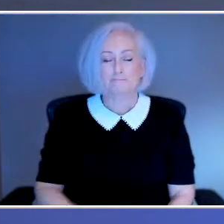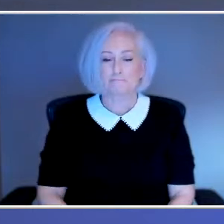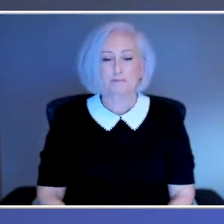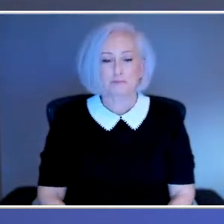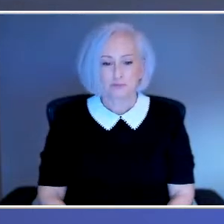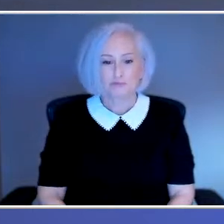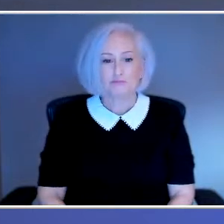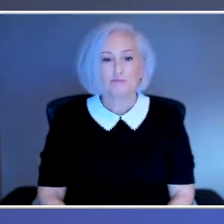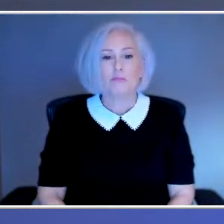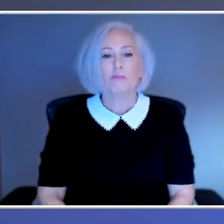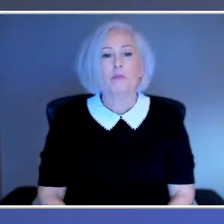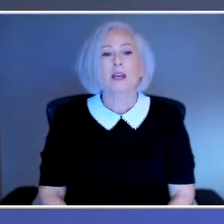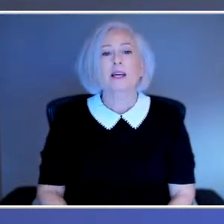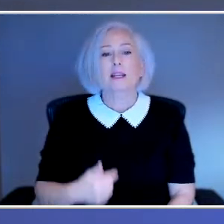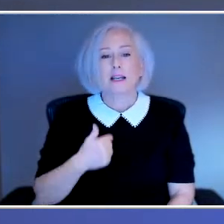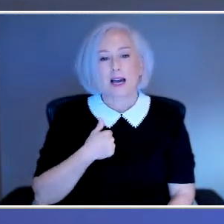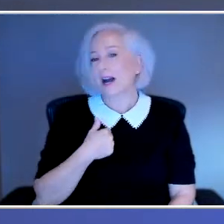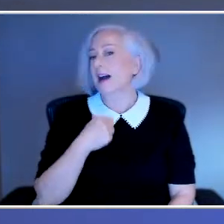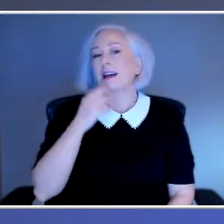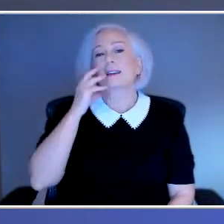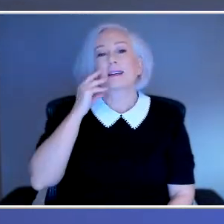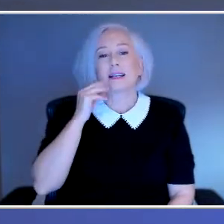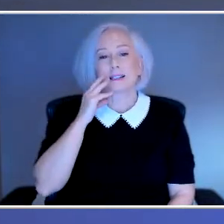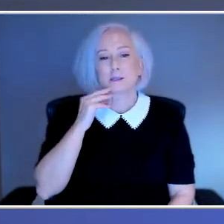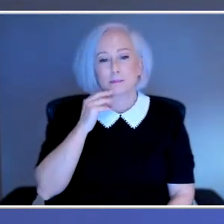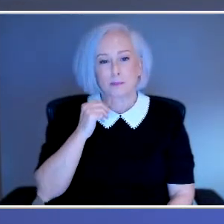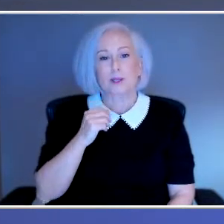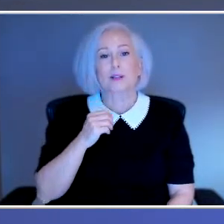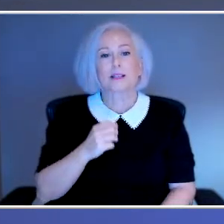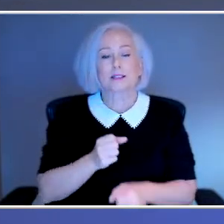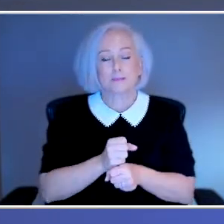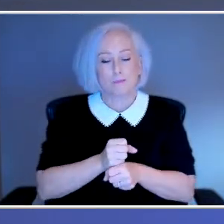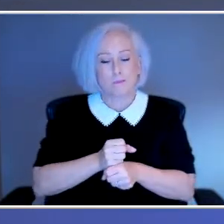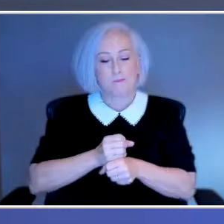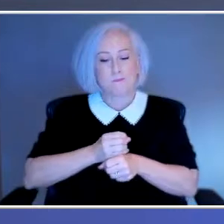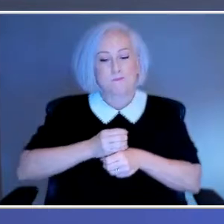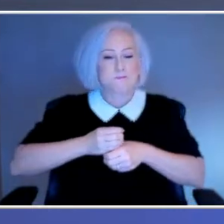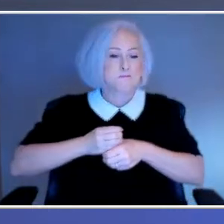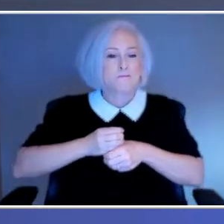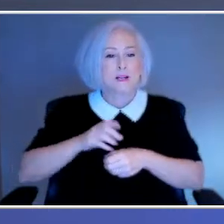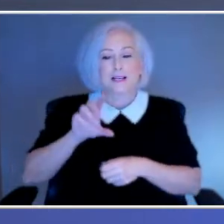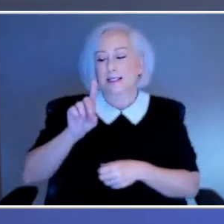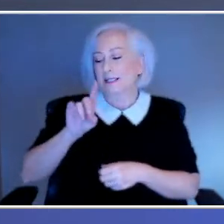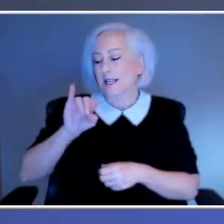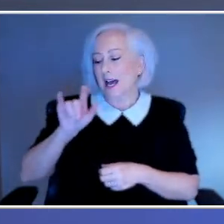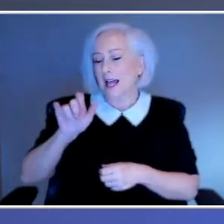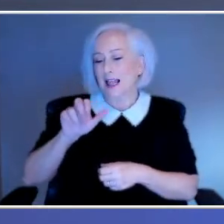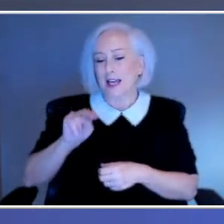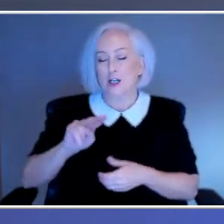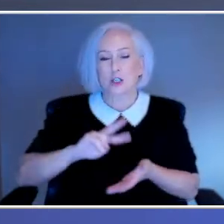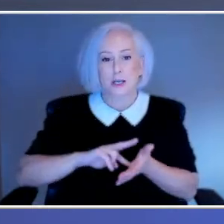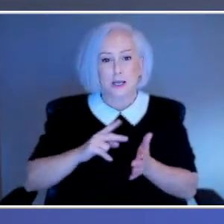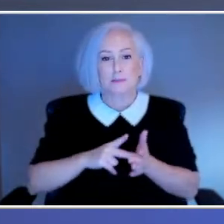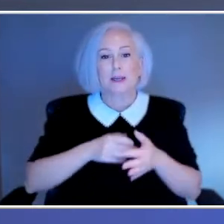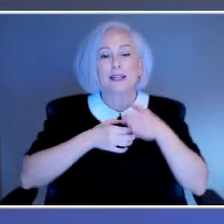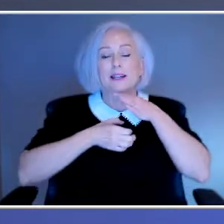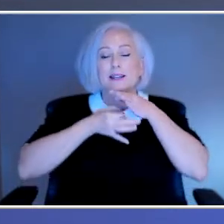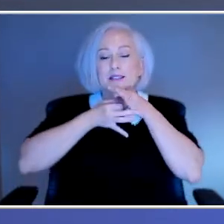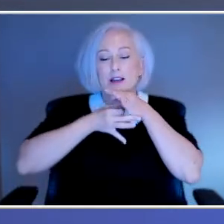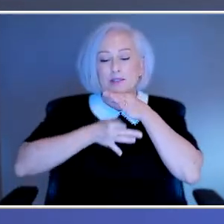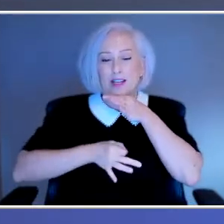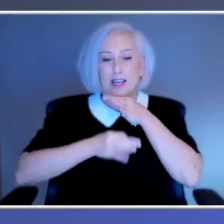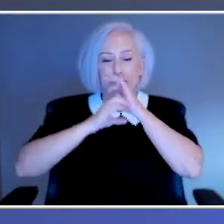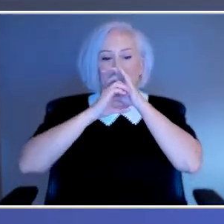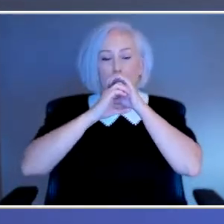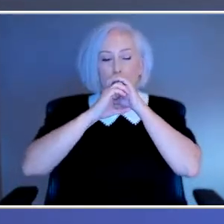having is dilations. I've had frequent dilations just to have the stretch for my esophagus so that I can eat a little